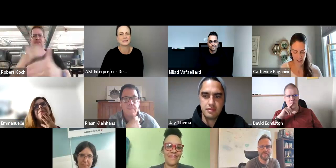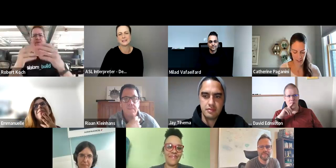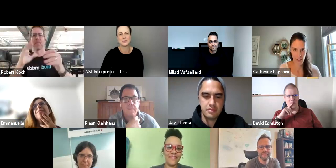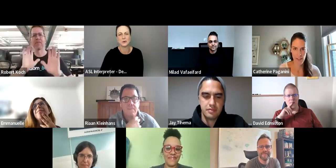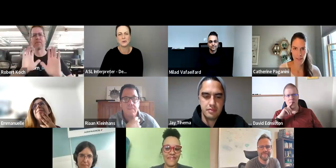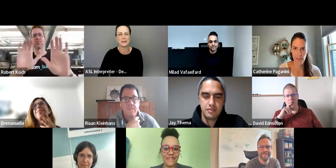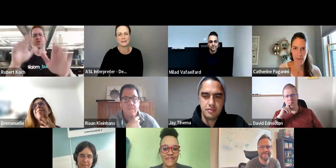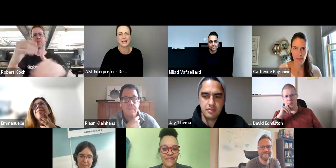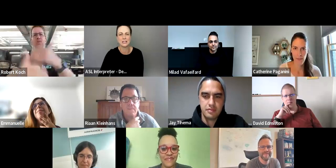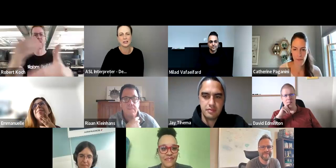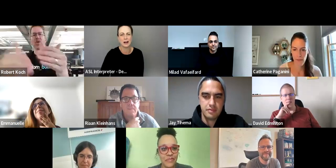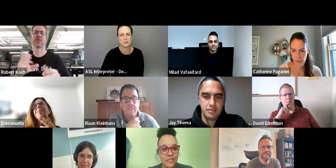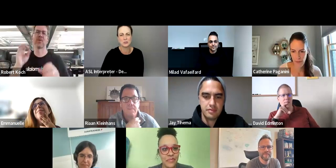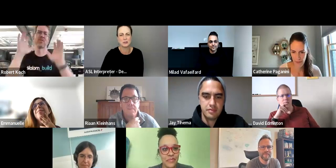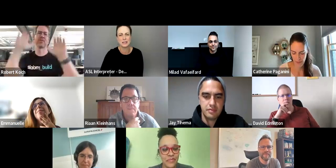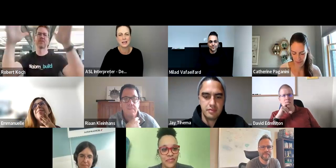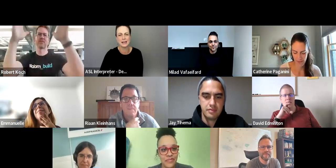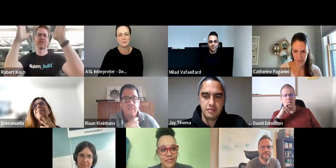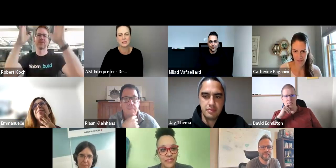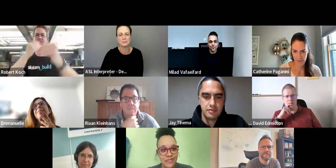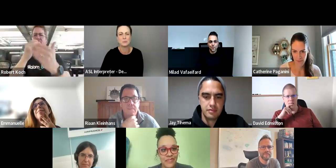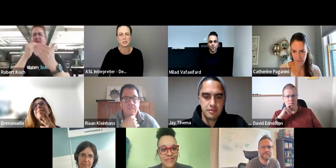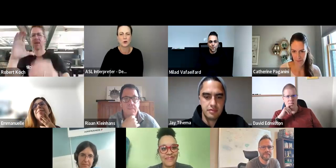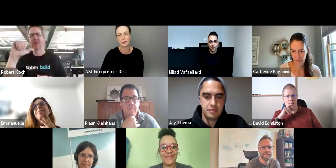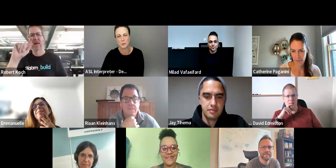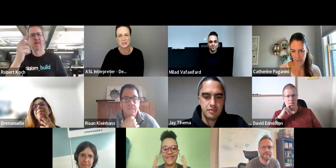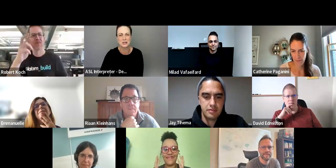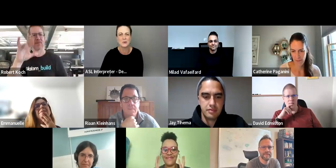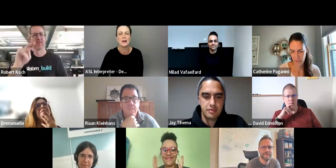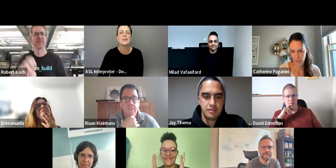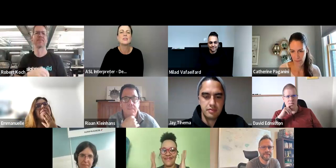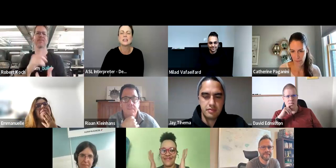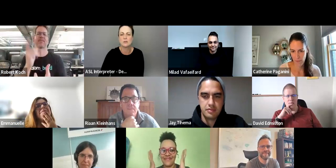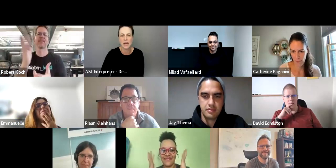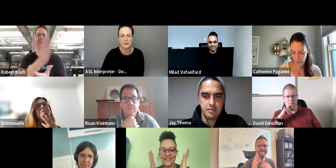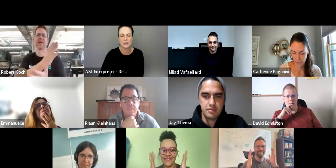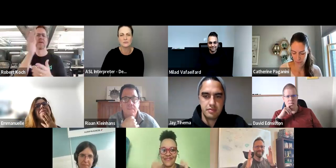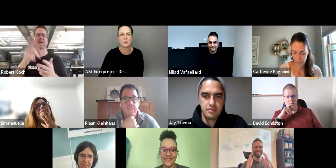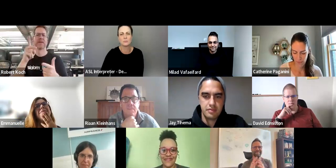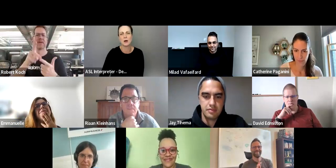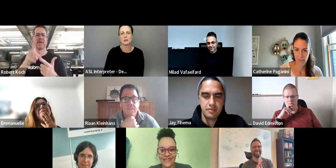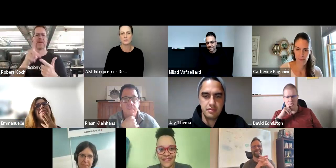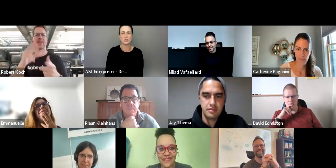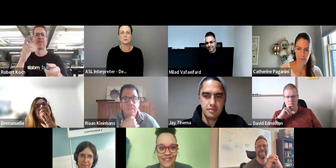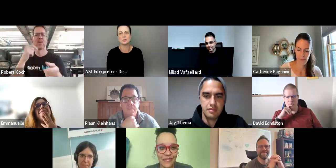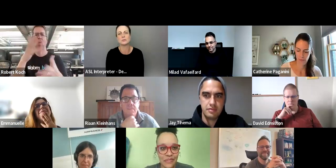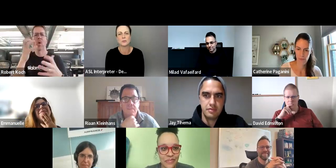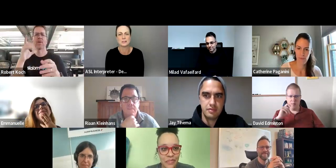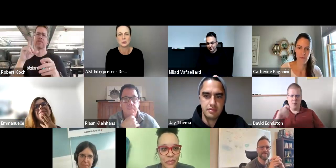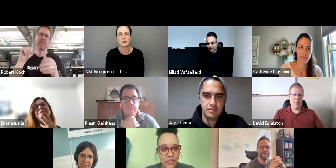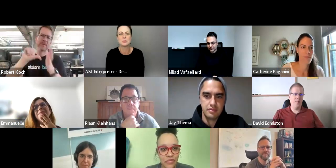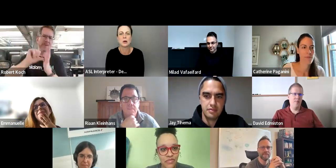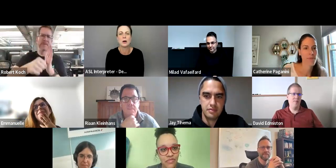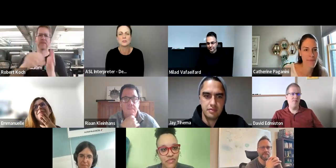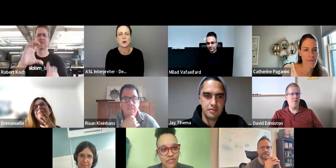really successful, engaging opportunity, and we can push forward more. So thank you, Catherine, for all of what you do for